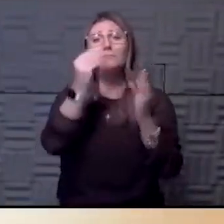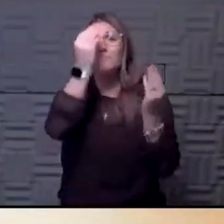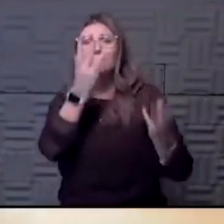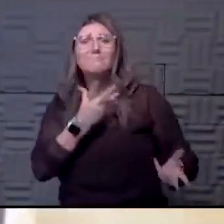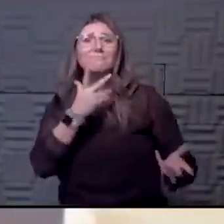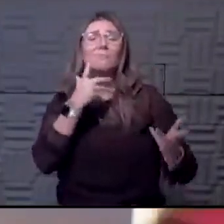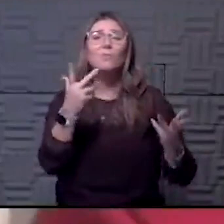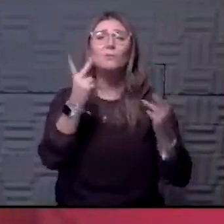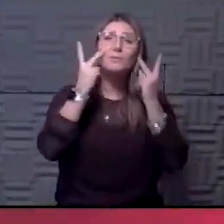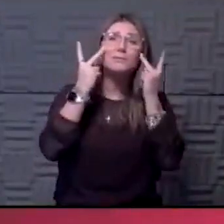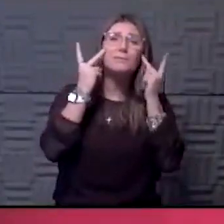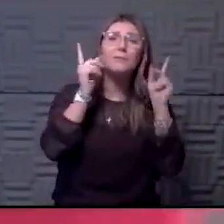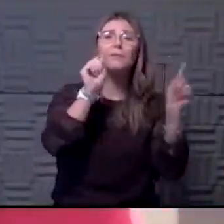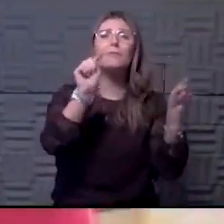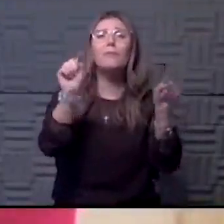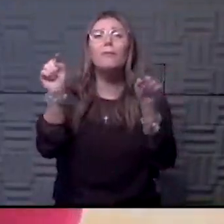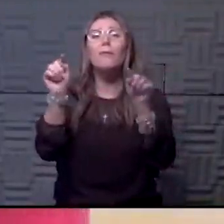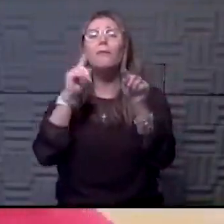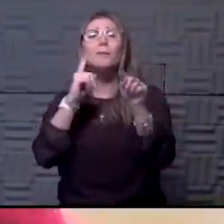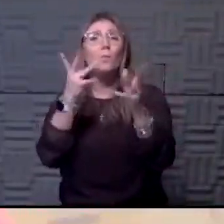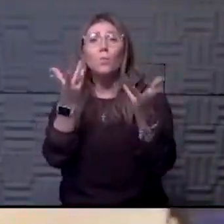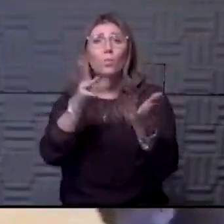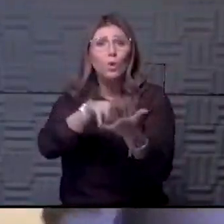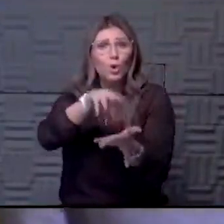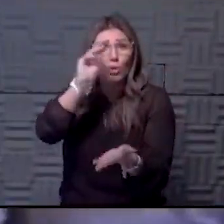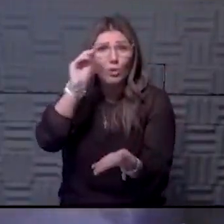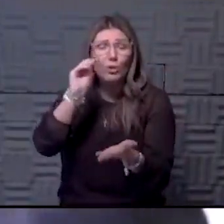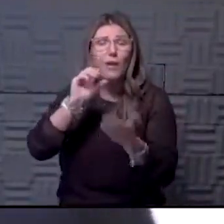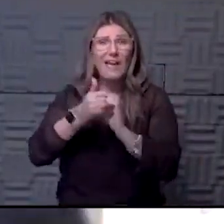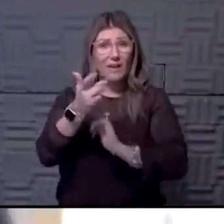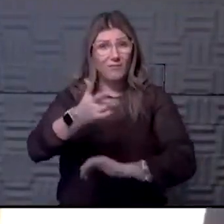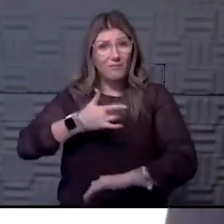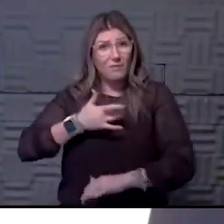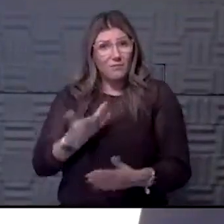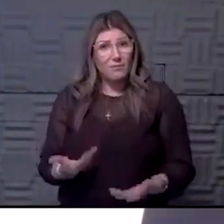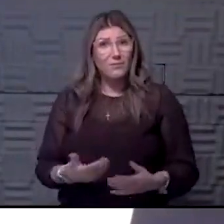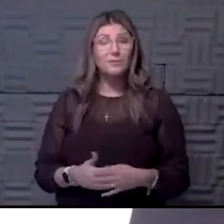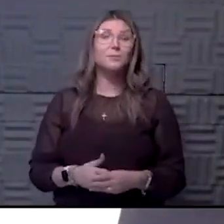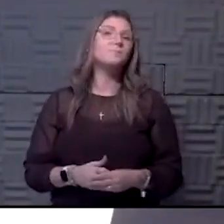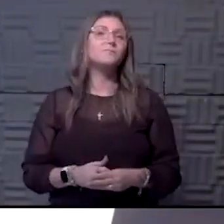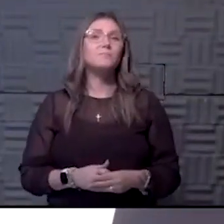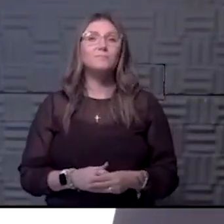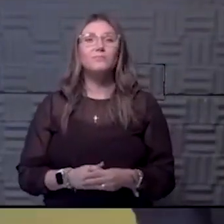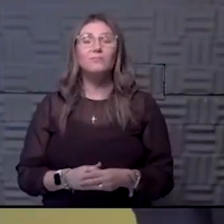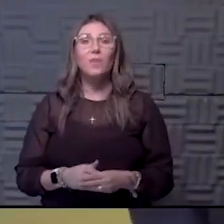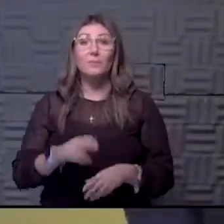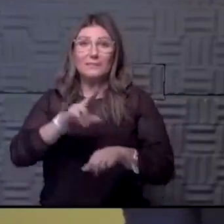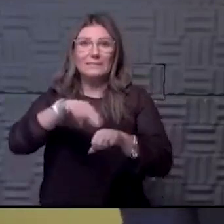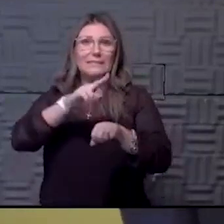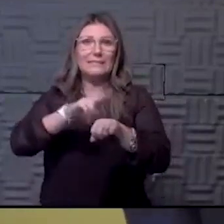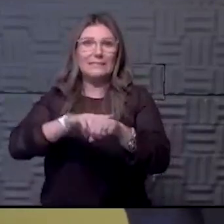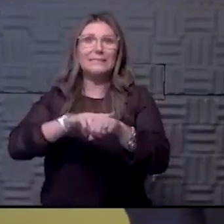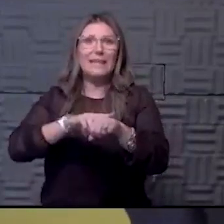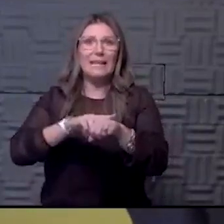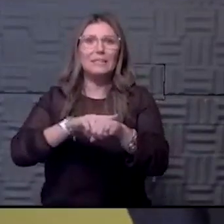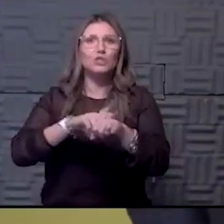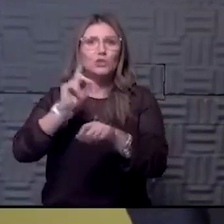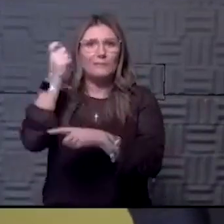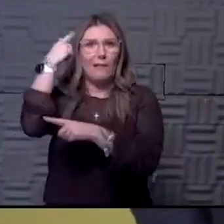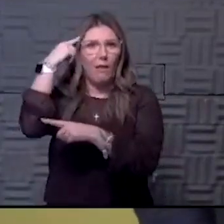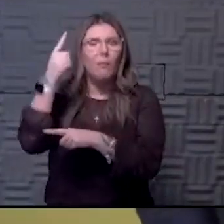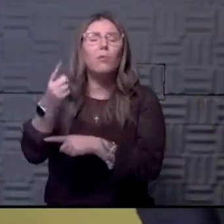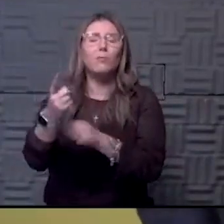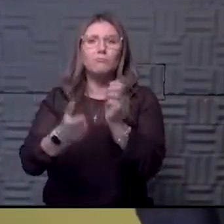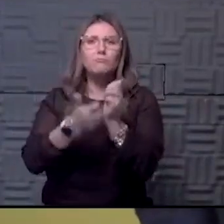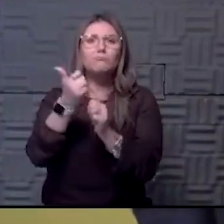seeing out there. What are you learning? How do you feel about things? Well, I've been in the nation's capital most of the days during the week,